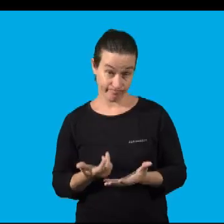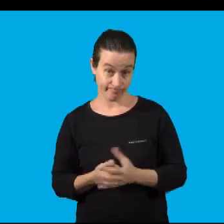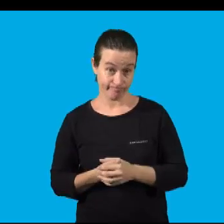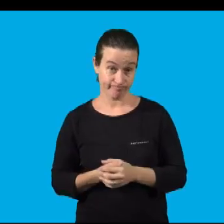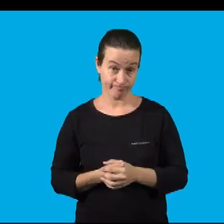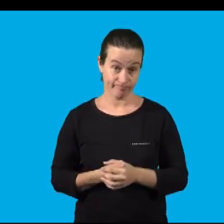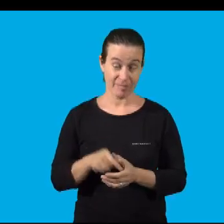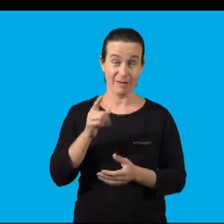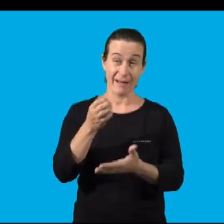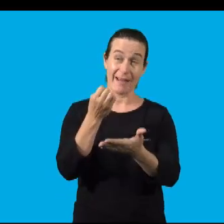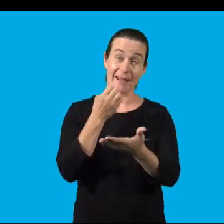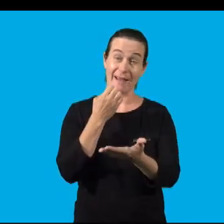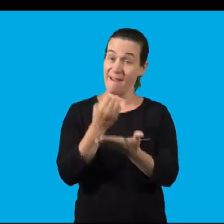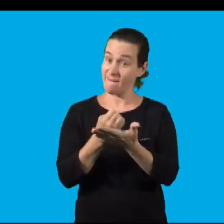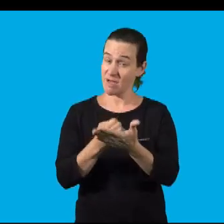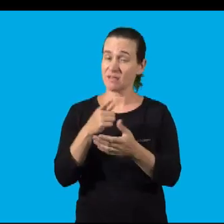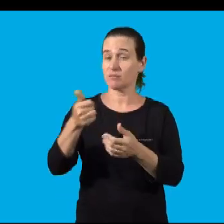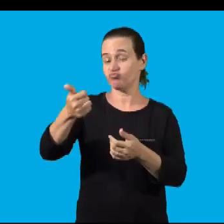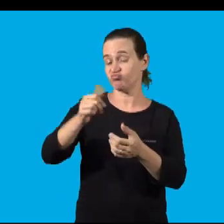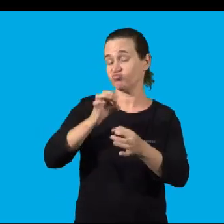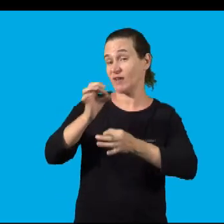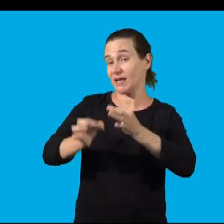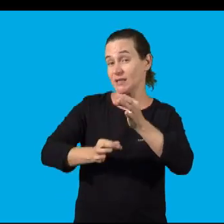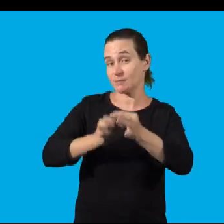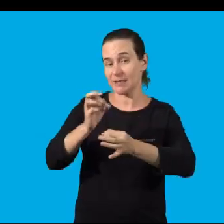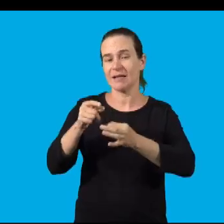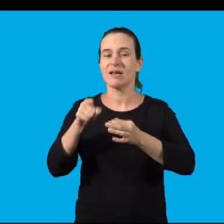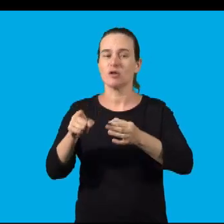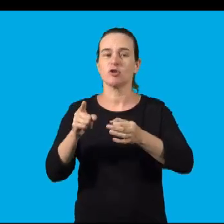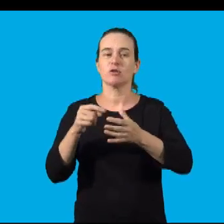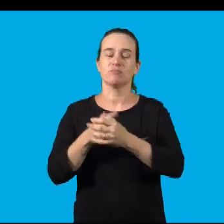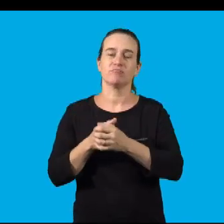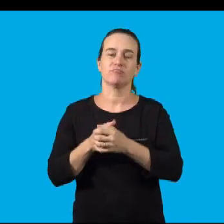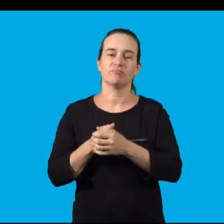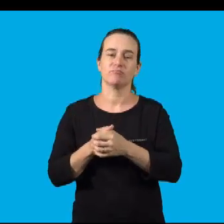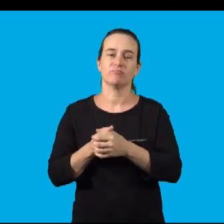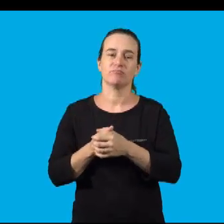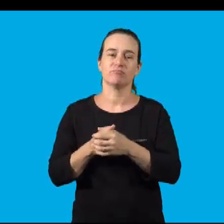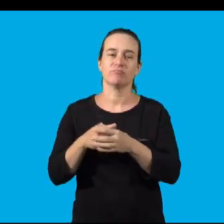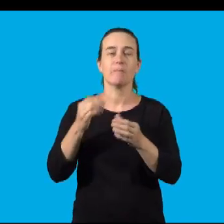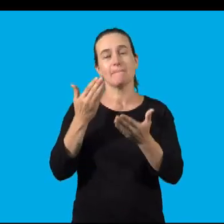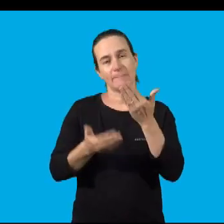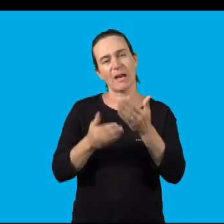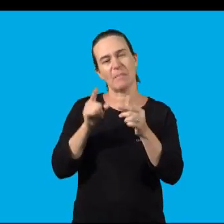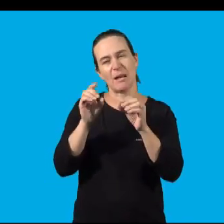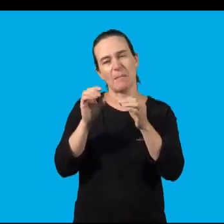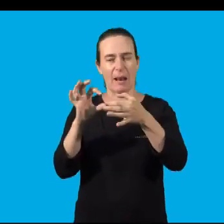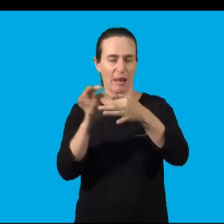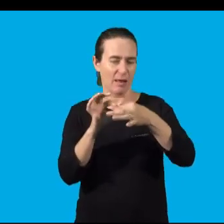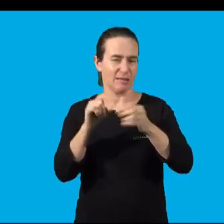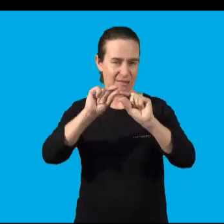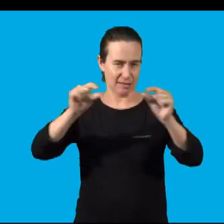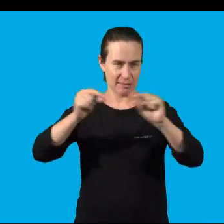evidence and your explanation will be incorporated into similar